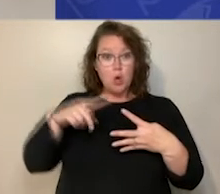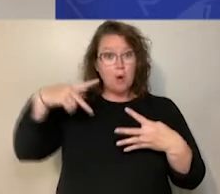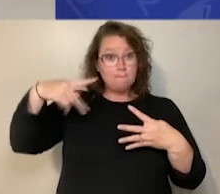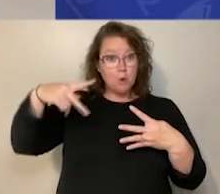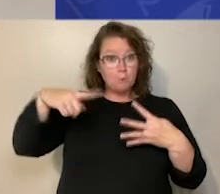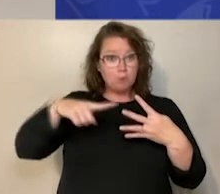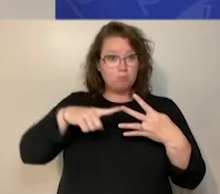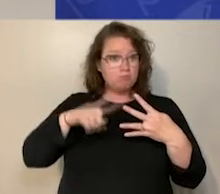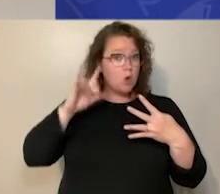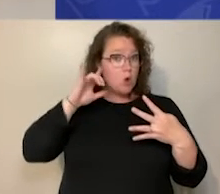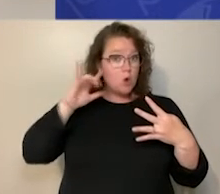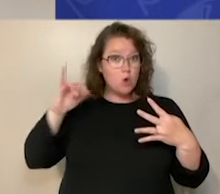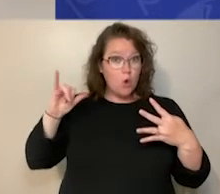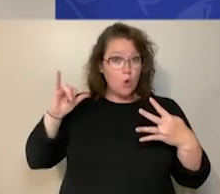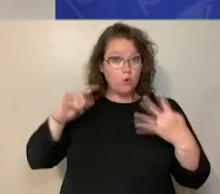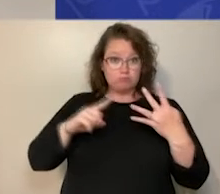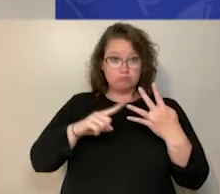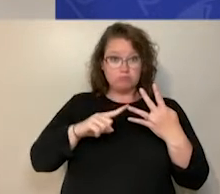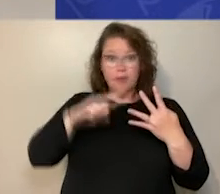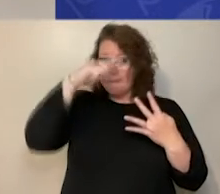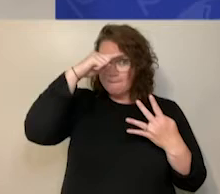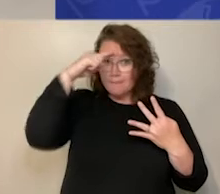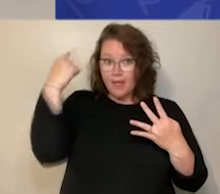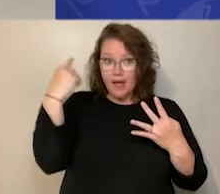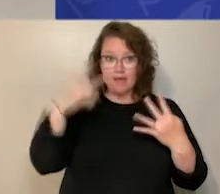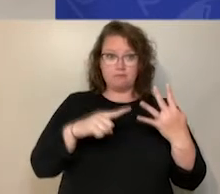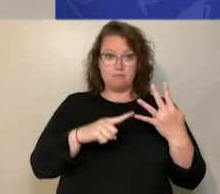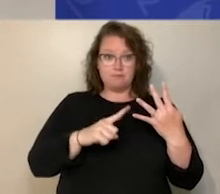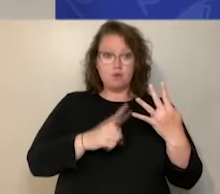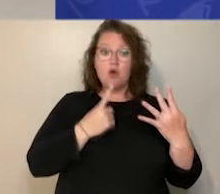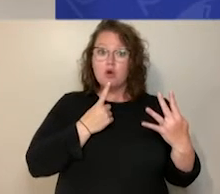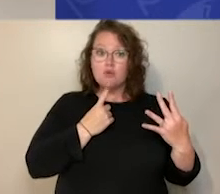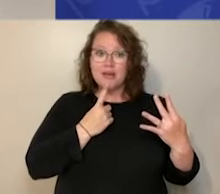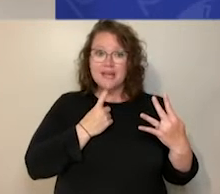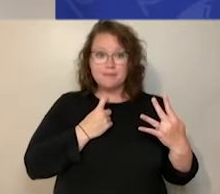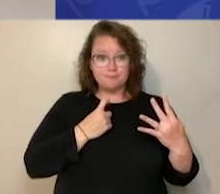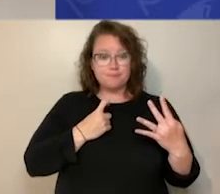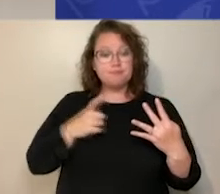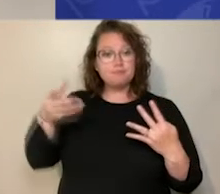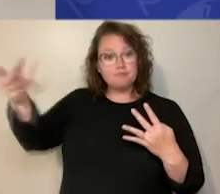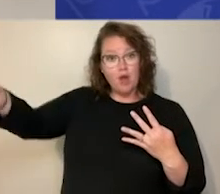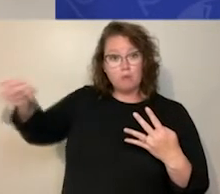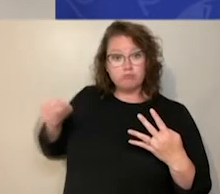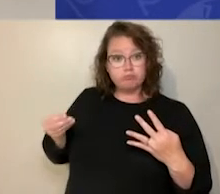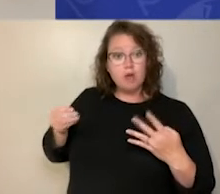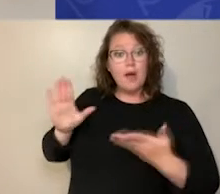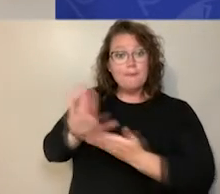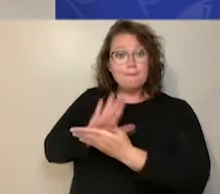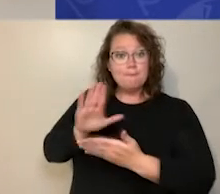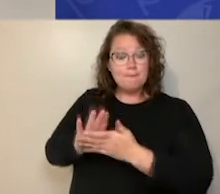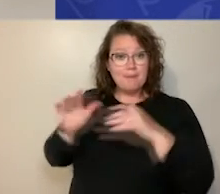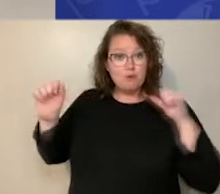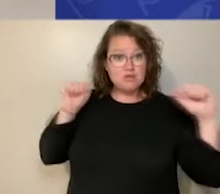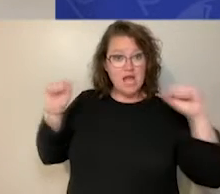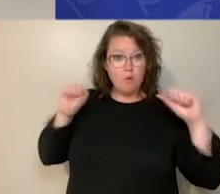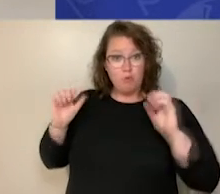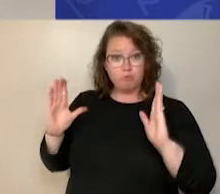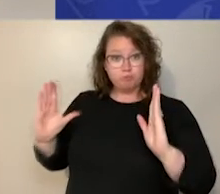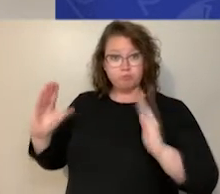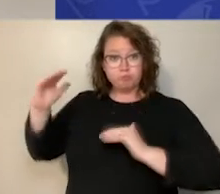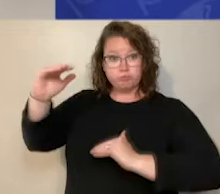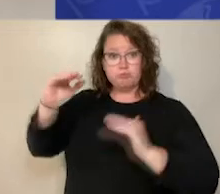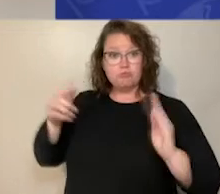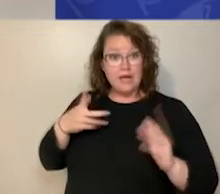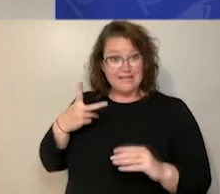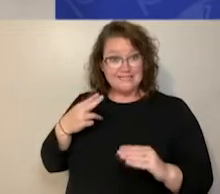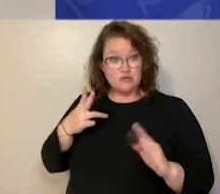red. You're going to need a paper towel. Then you're going to cut it into strips. So you're going to need scissors to cut it into